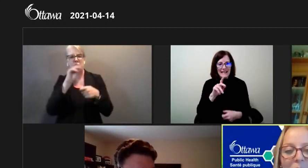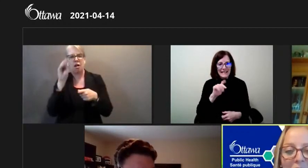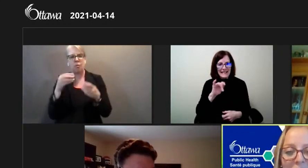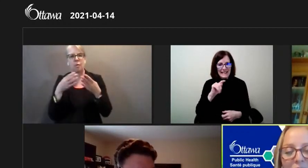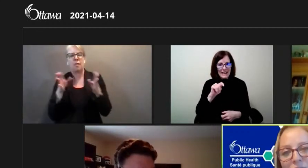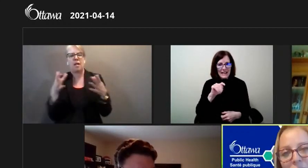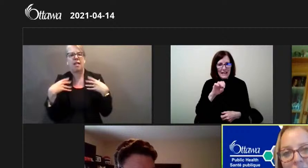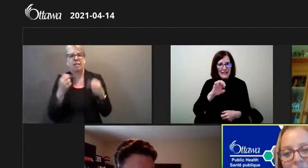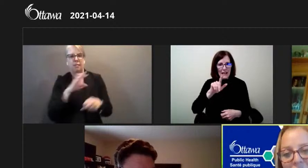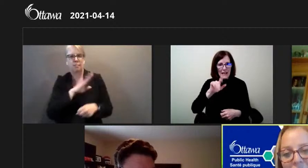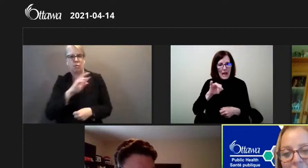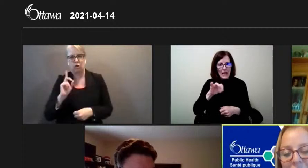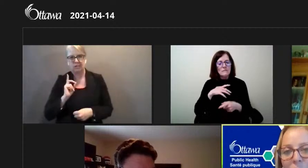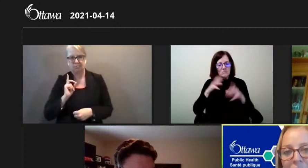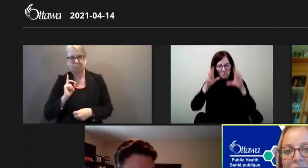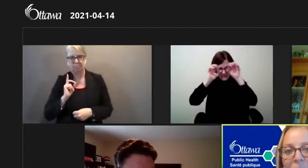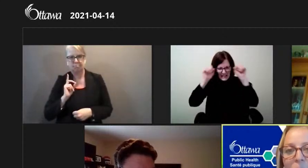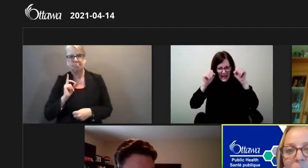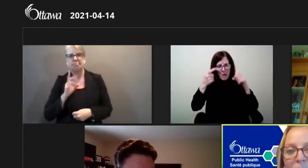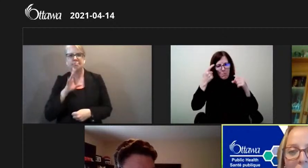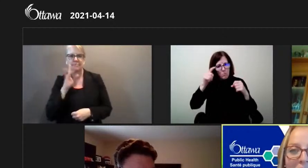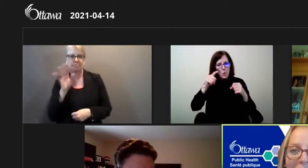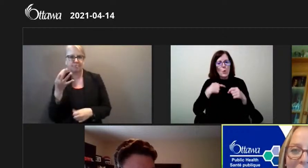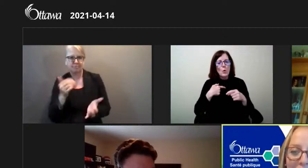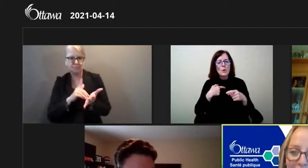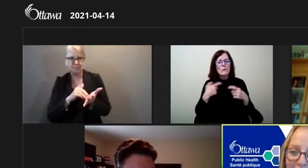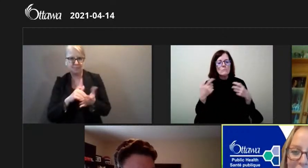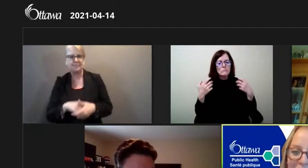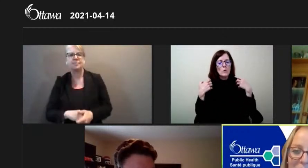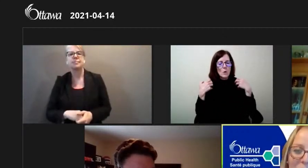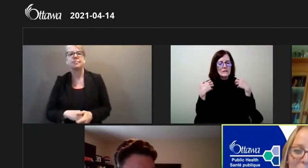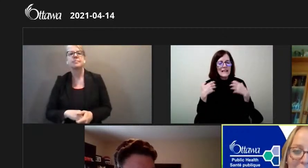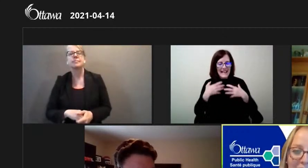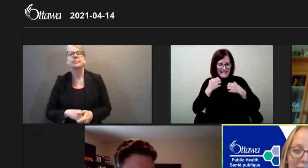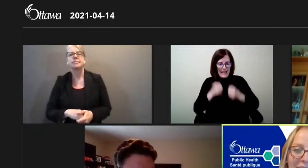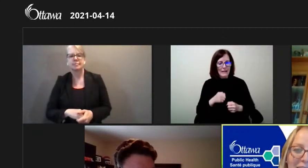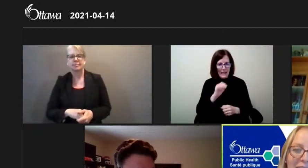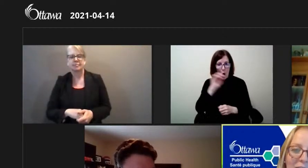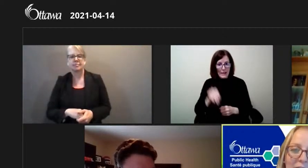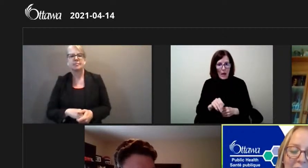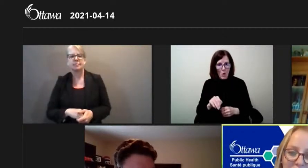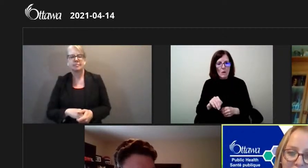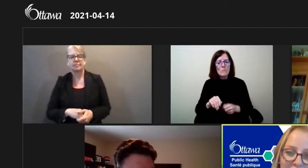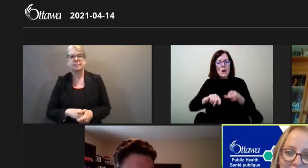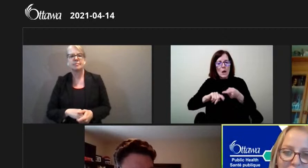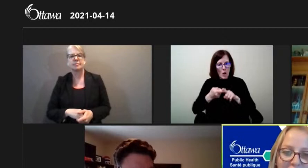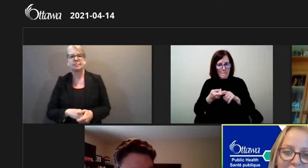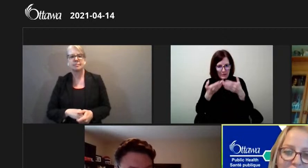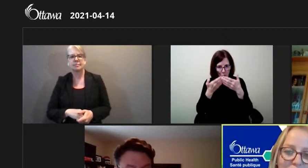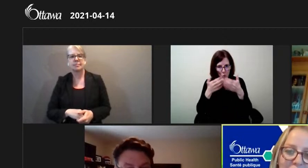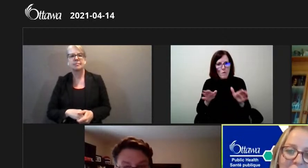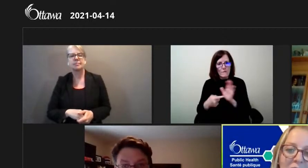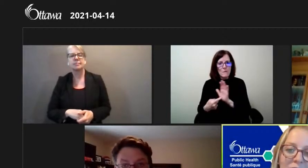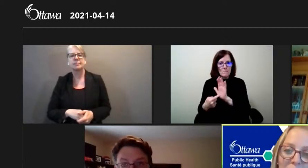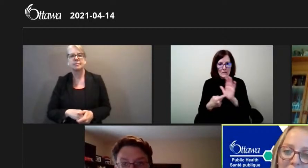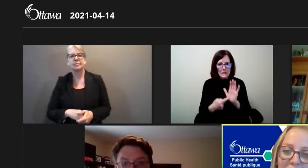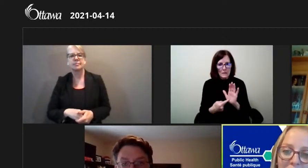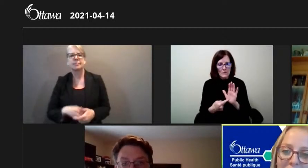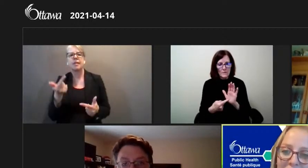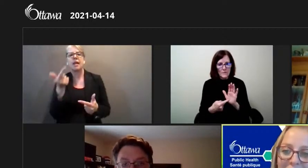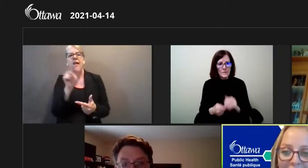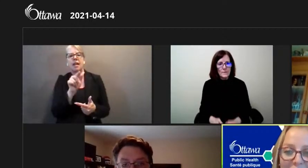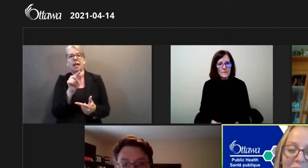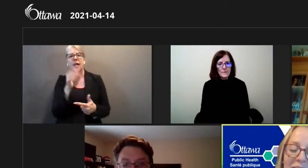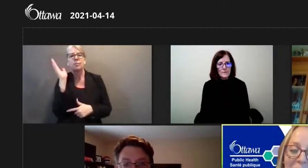Eglie, président. Councillor Keith Eglie is the Chair of the Ottawa Health Our presenter will be Dr. Brent